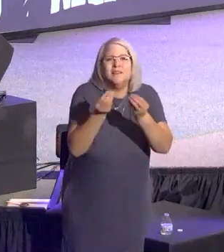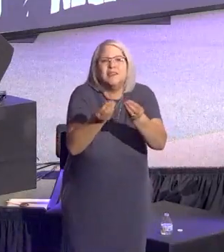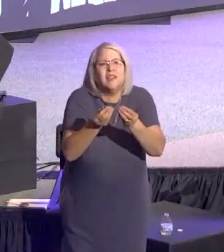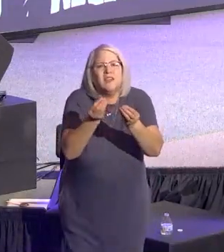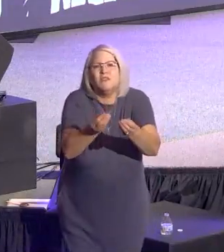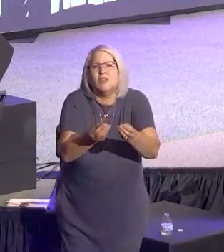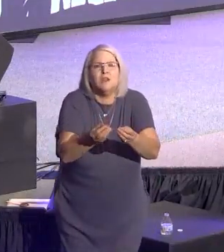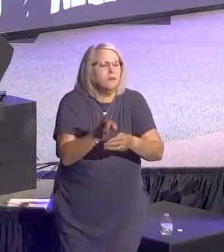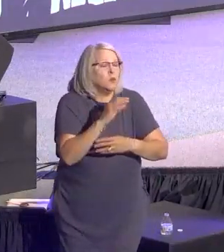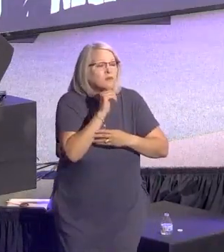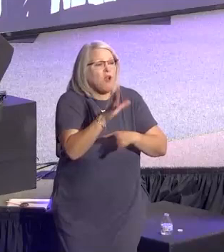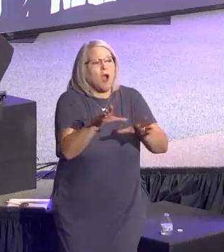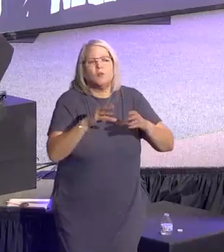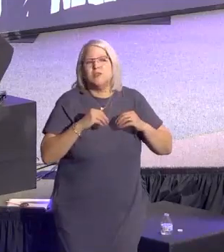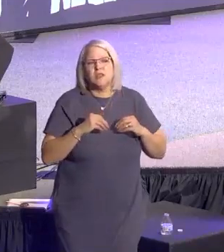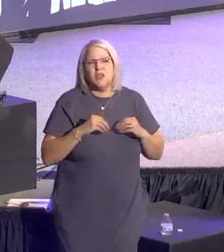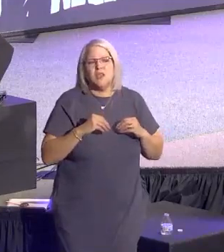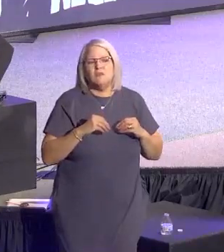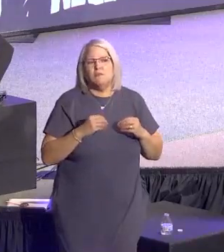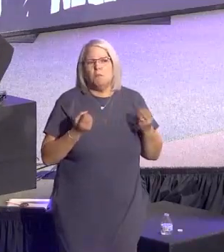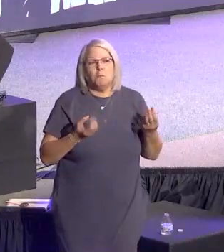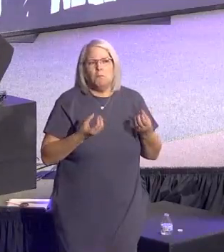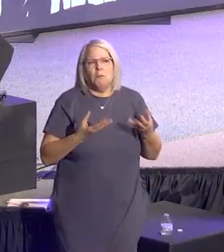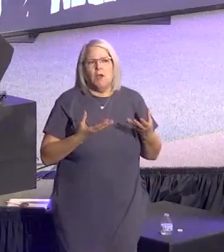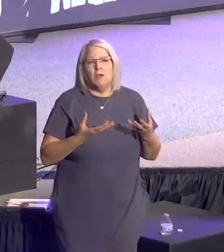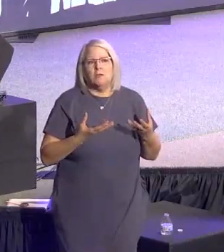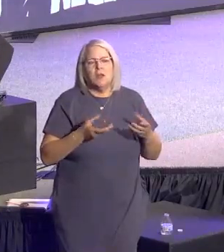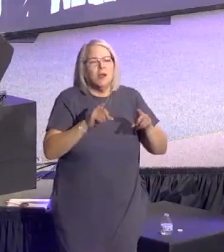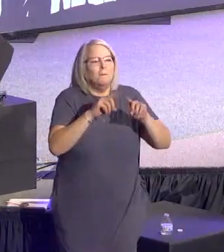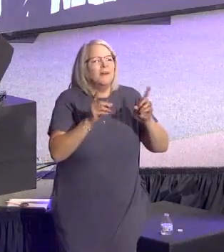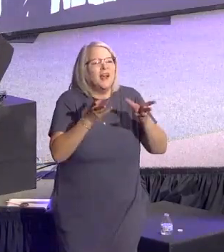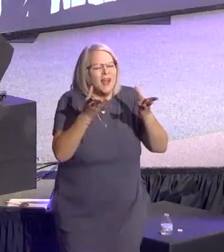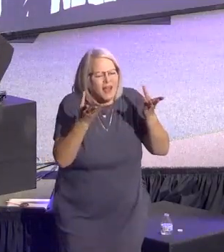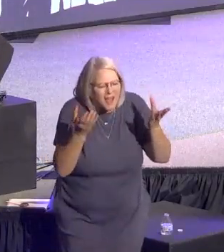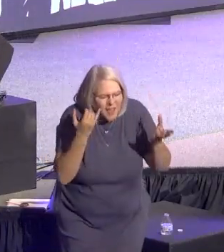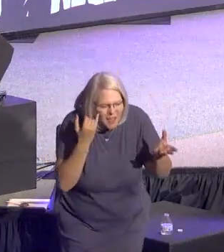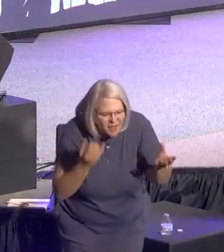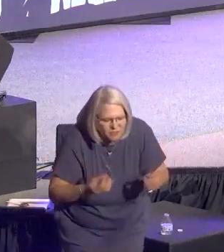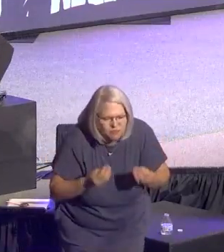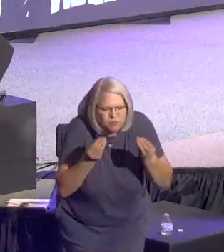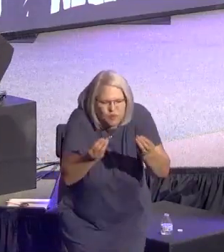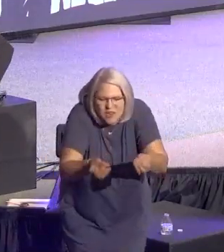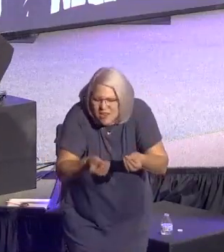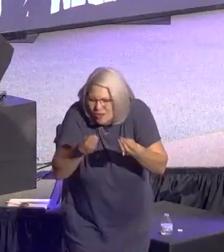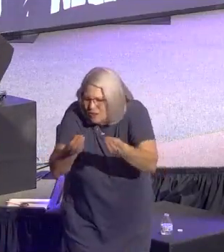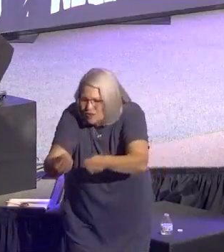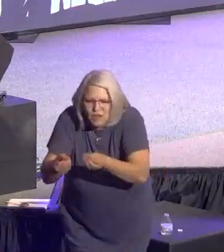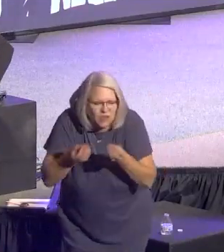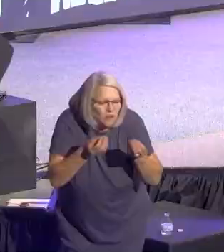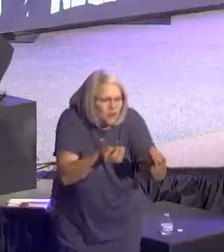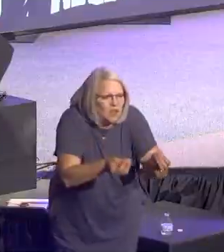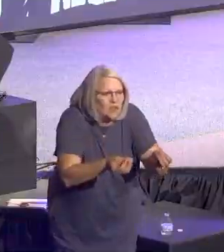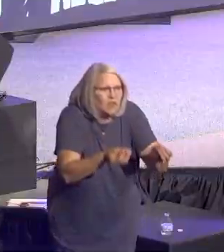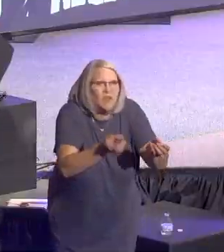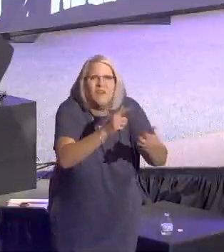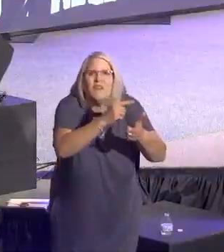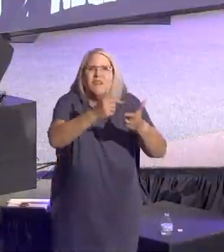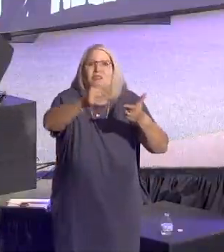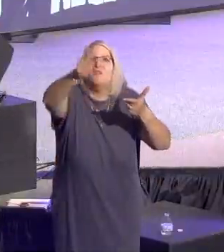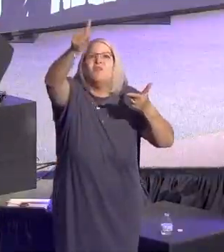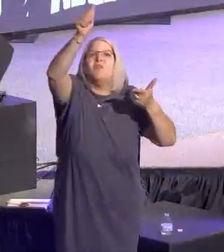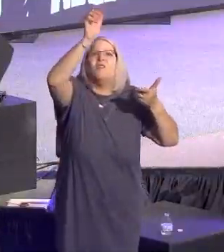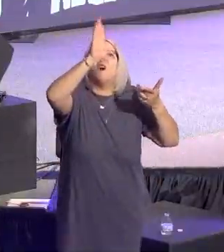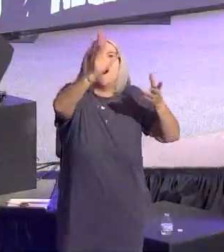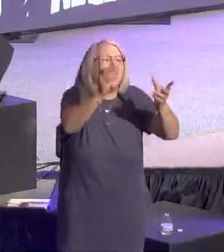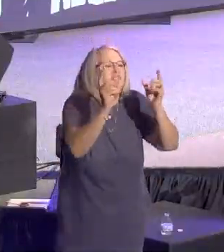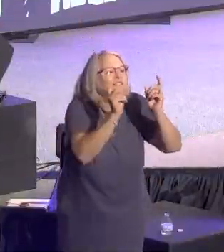bountifully, you're going to reap bountifully. And you're going to experience God causing grace to abound in